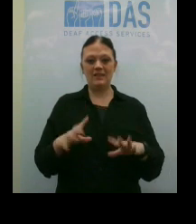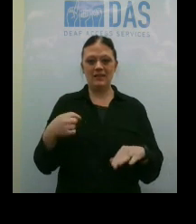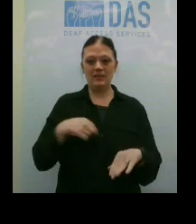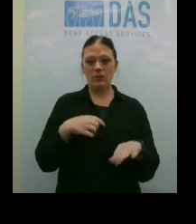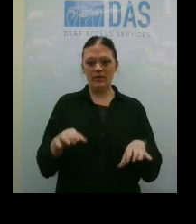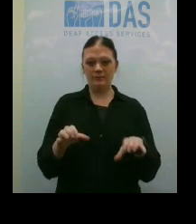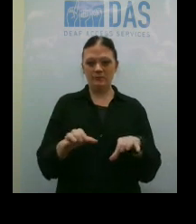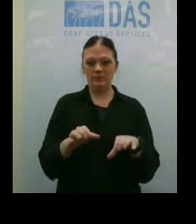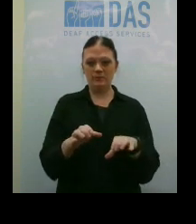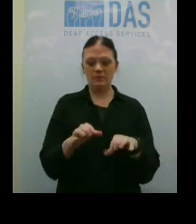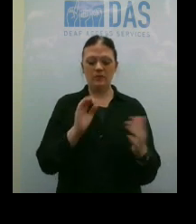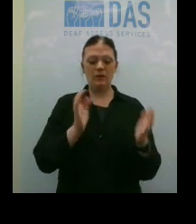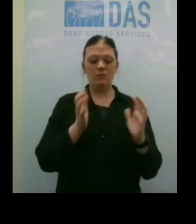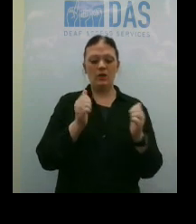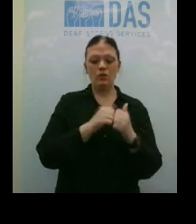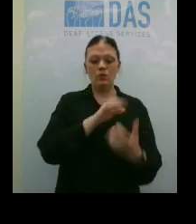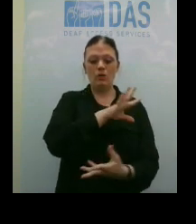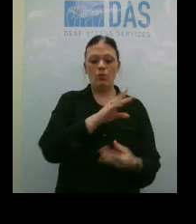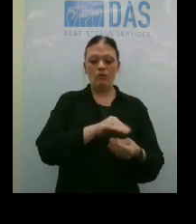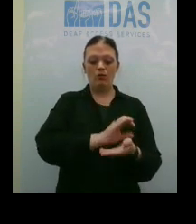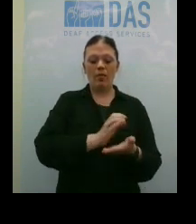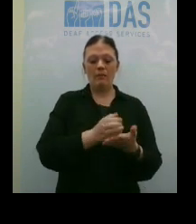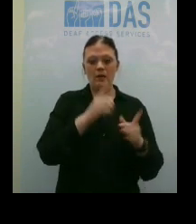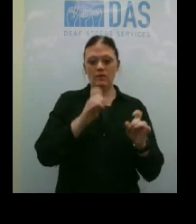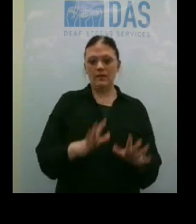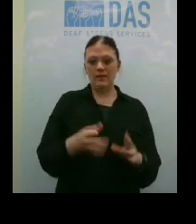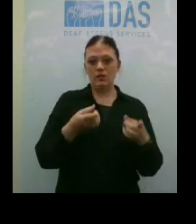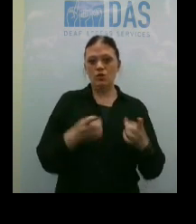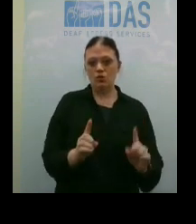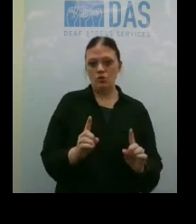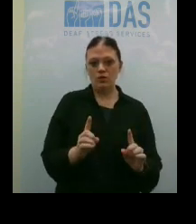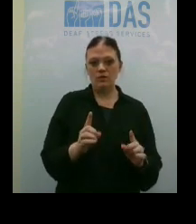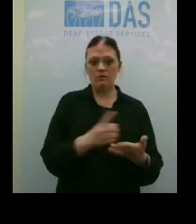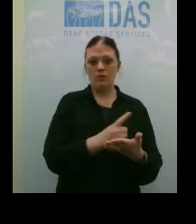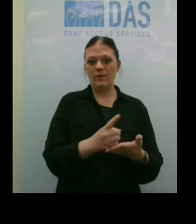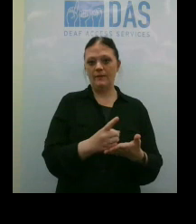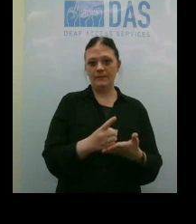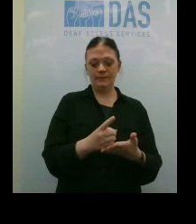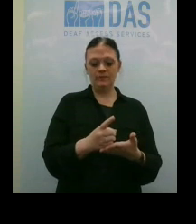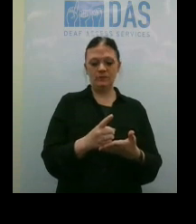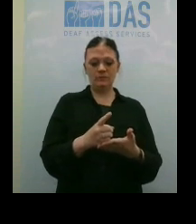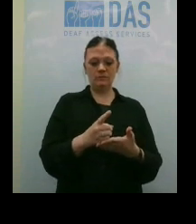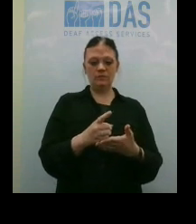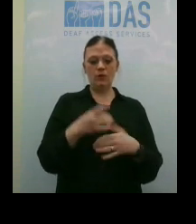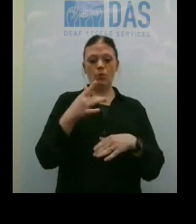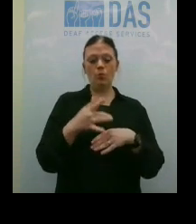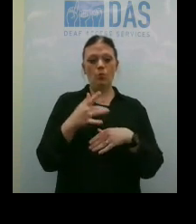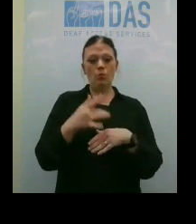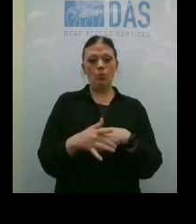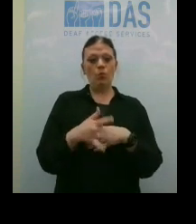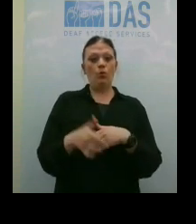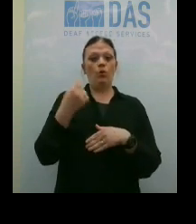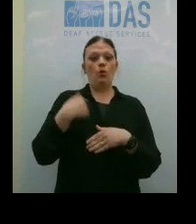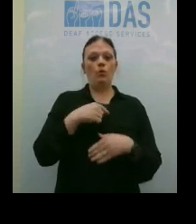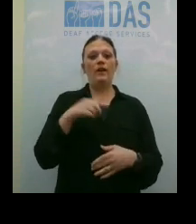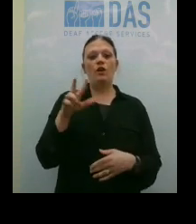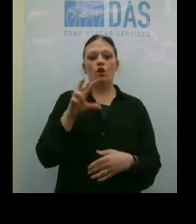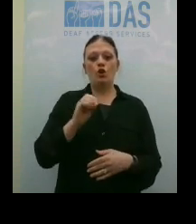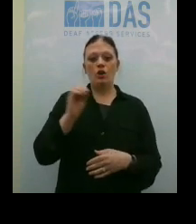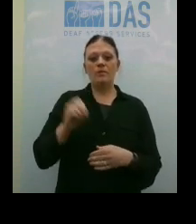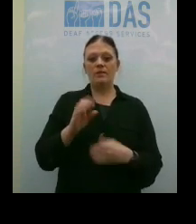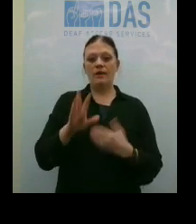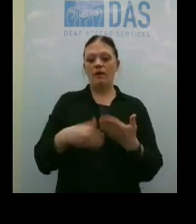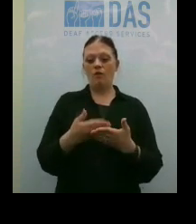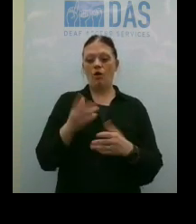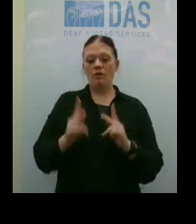performing compared to the overall amount that's being tested during that week. Early on, we had nearly 30% of all people that were